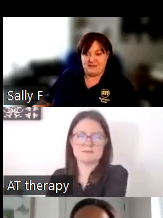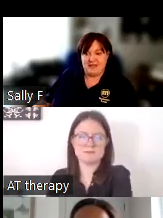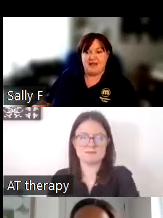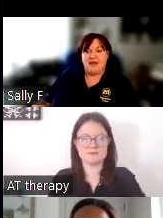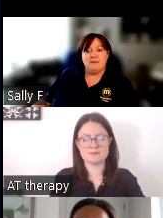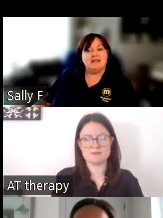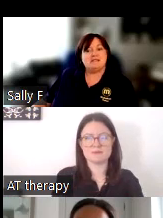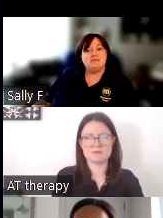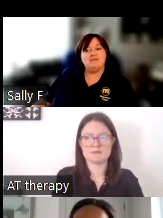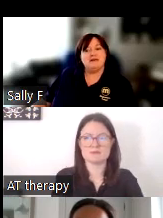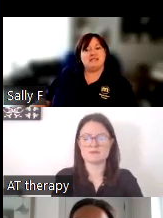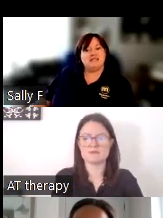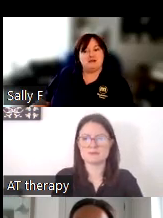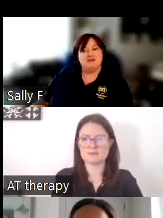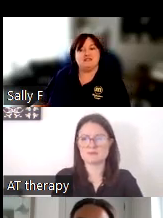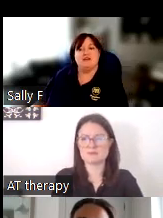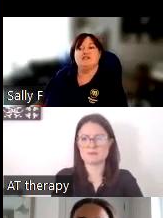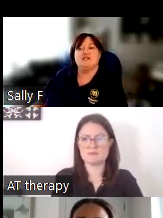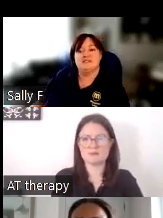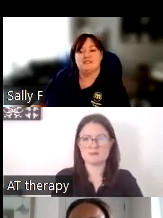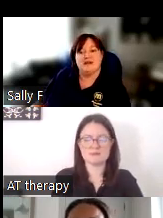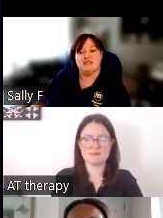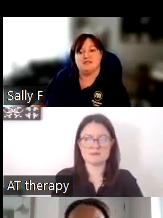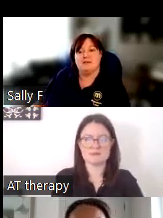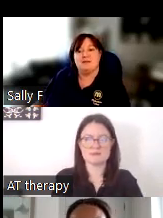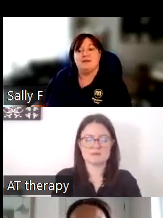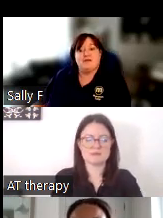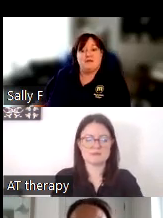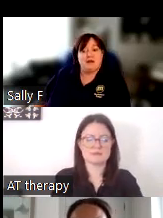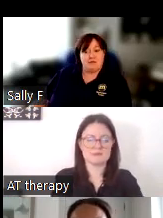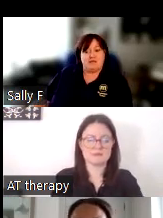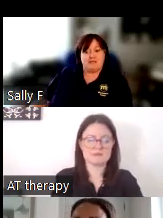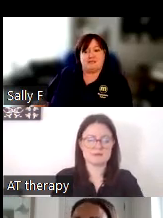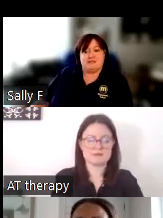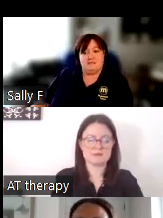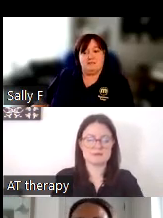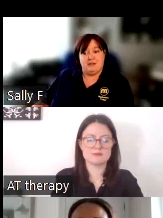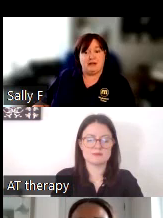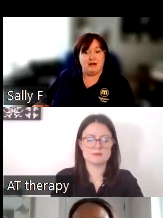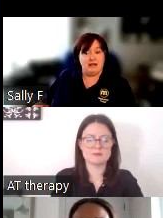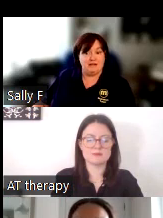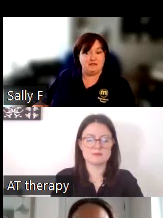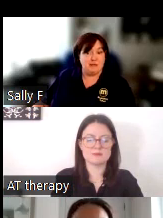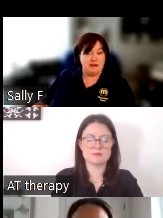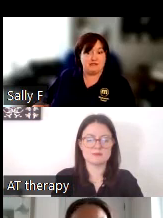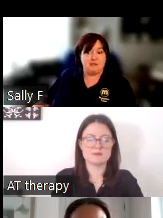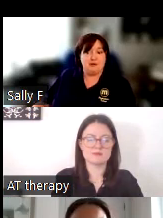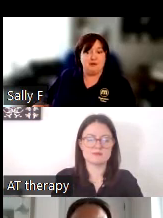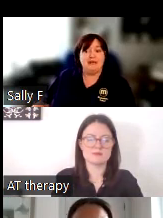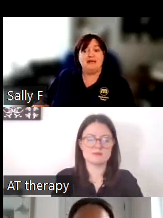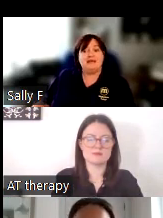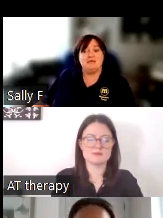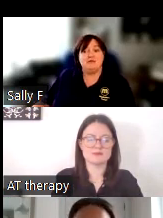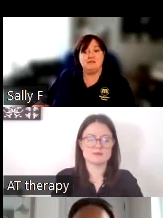services. But it's worth mentioning too that it's not just situations where people have grown up through the system that require the